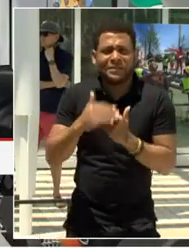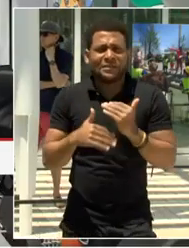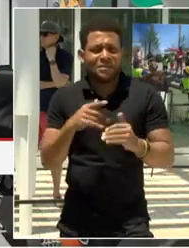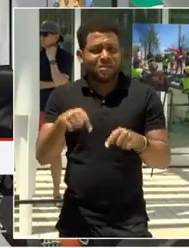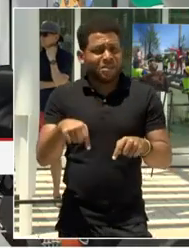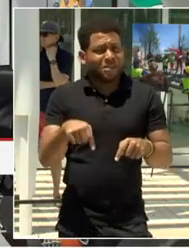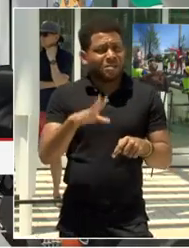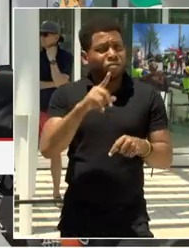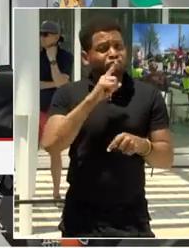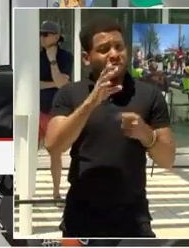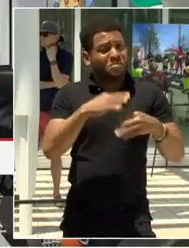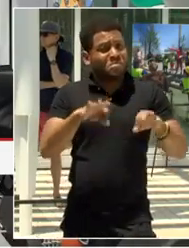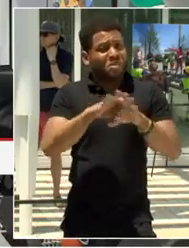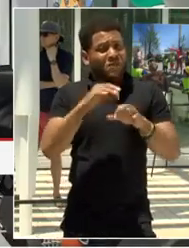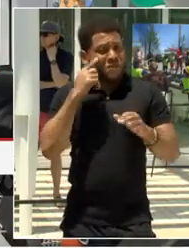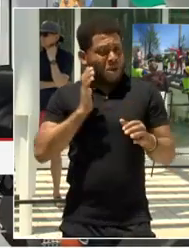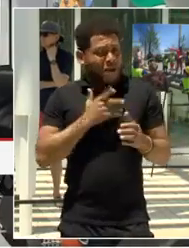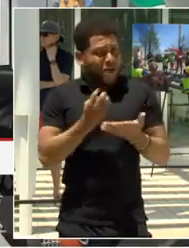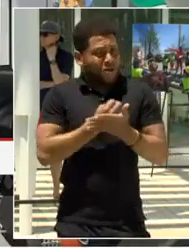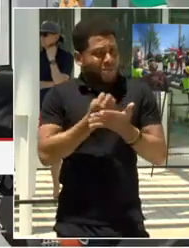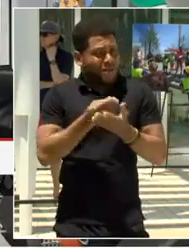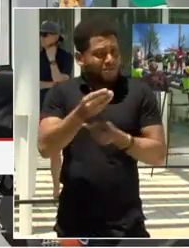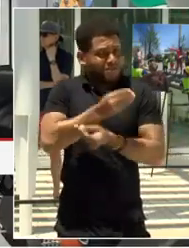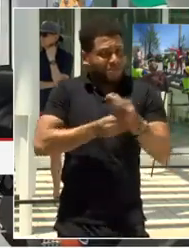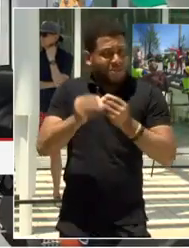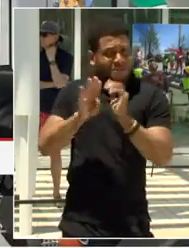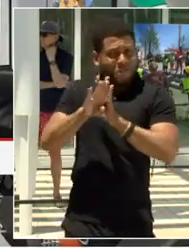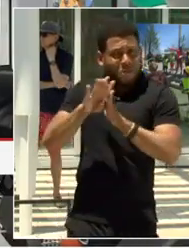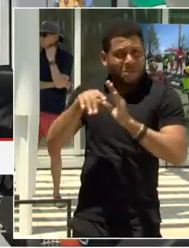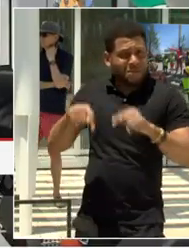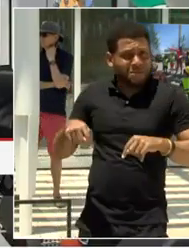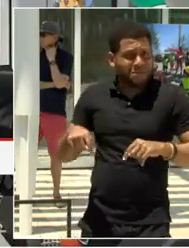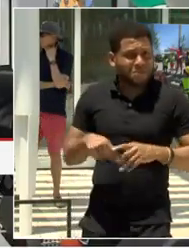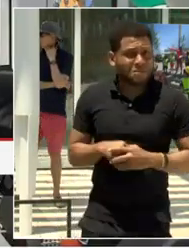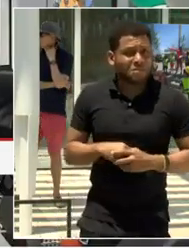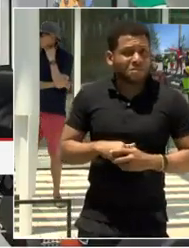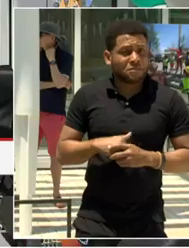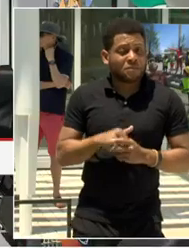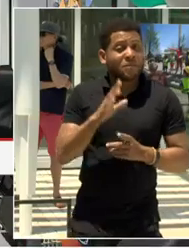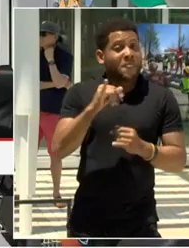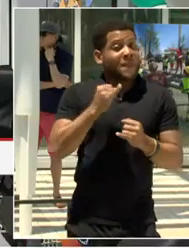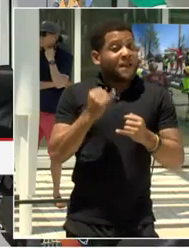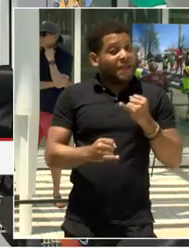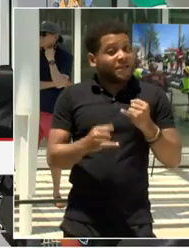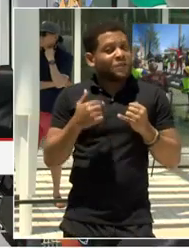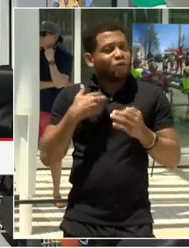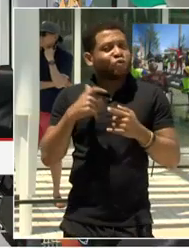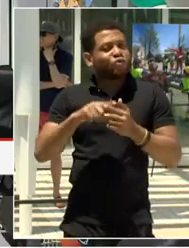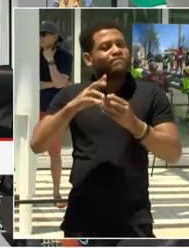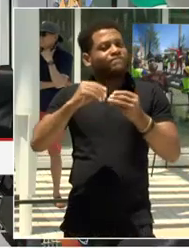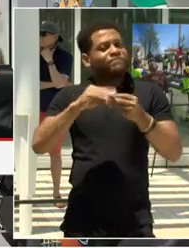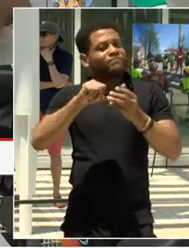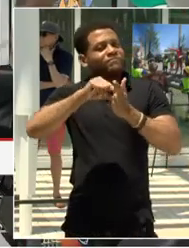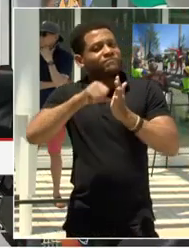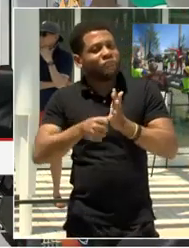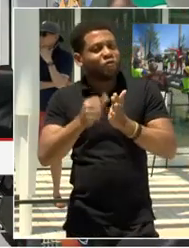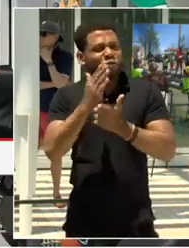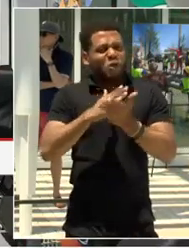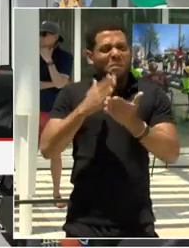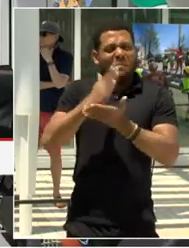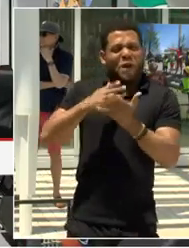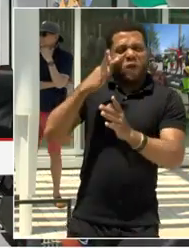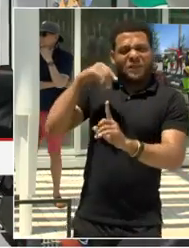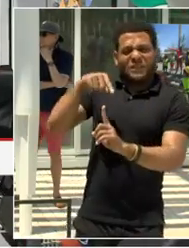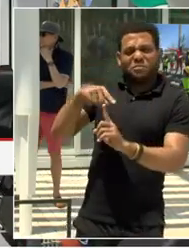development. Lastly, what I want to end on is just some of the special features that may not have been highlighted. The first, we have restored